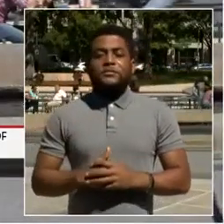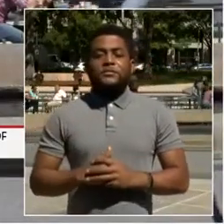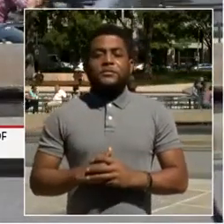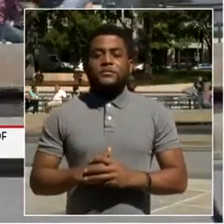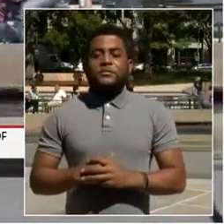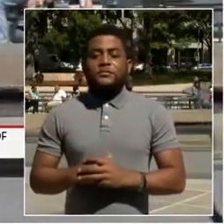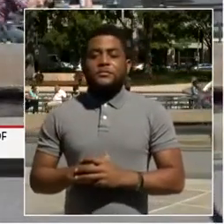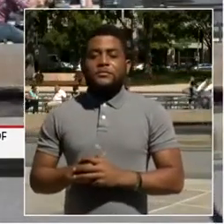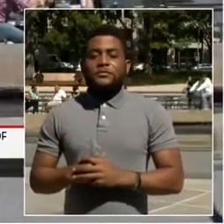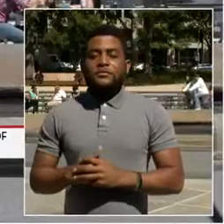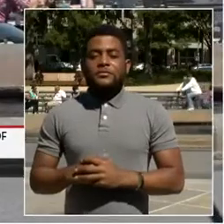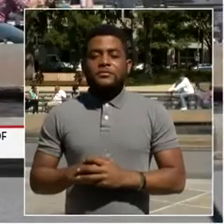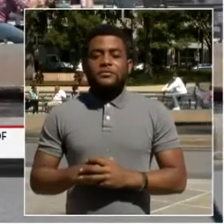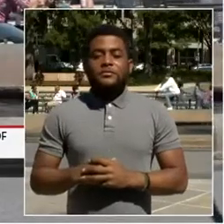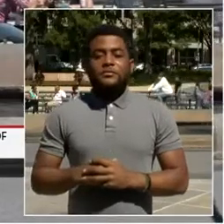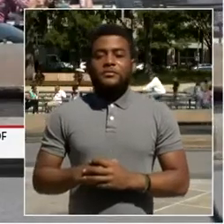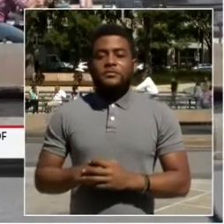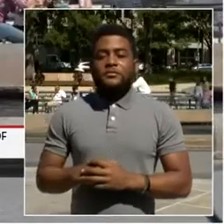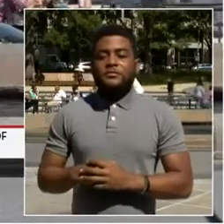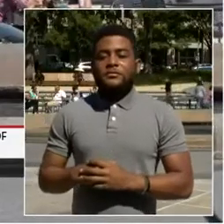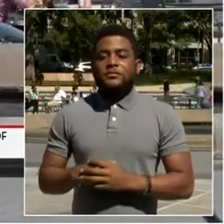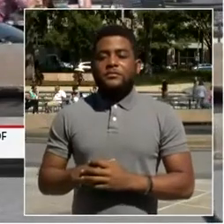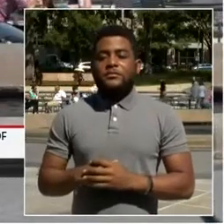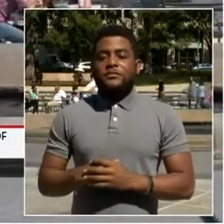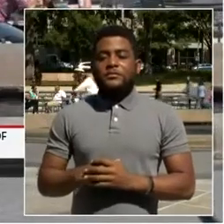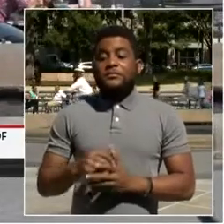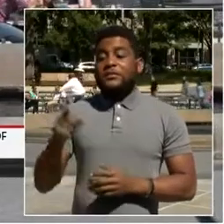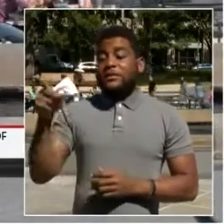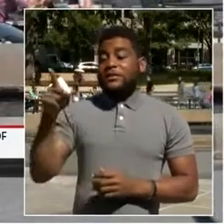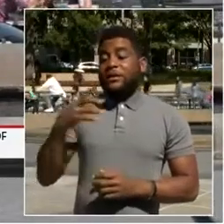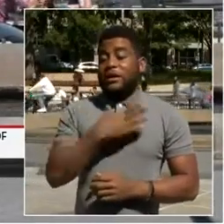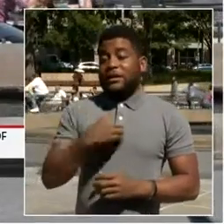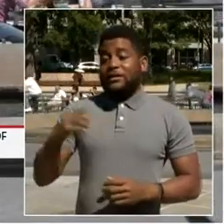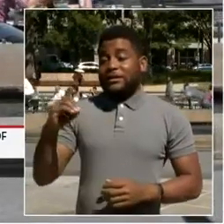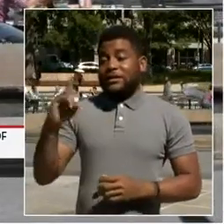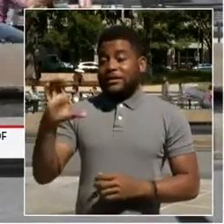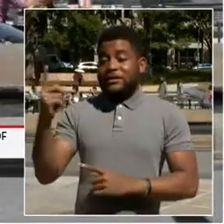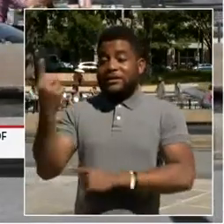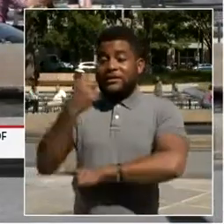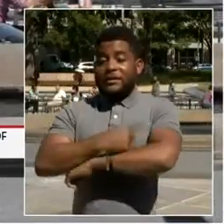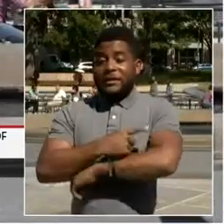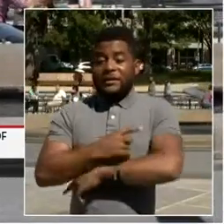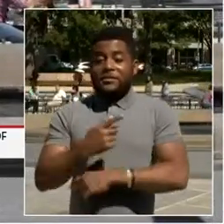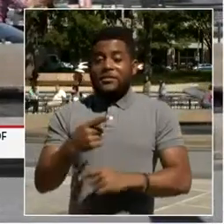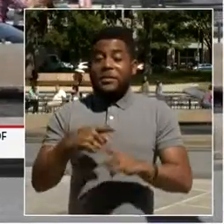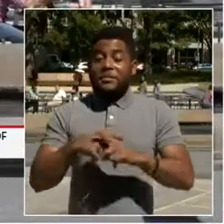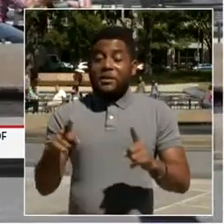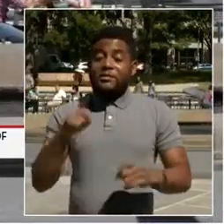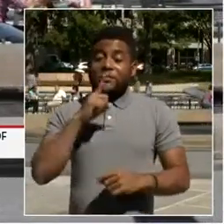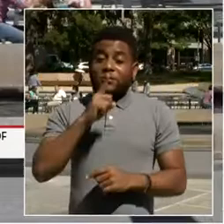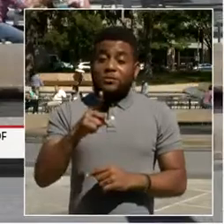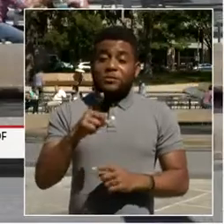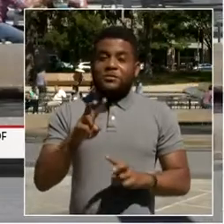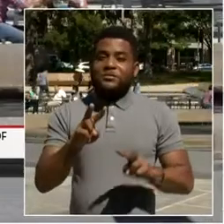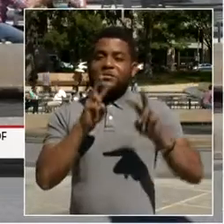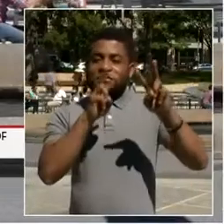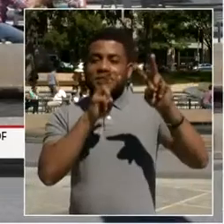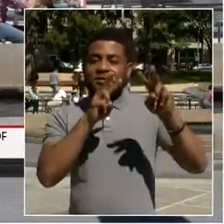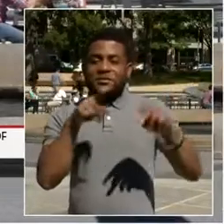its cycle, Chirac is leaving the District of Columbia today, but you're leaving on a very high note, Chirac. Thank you so much.